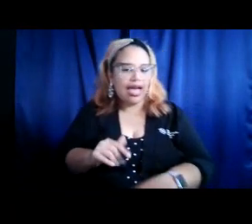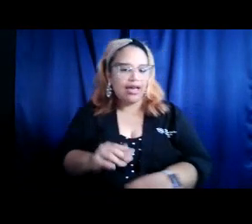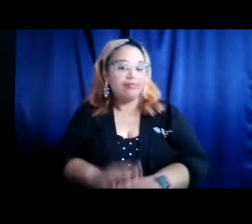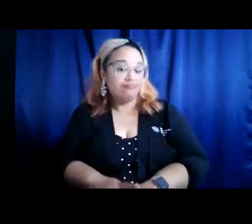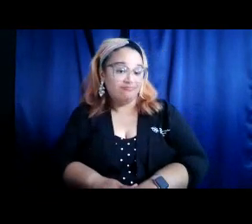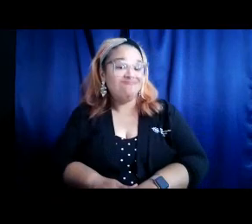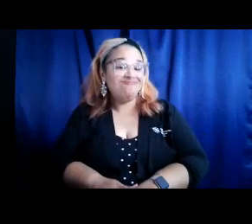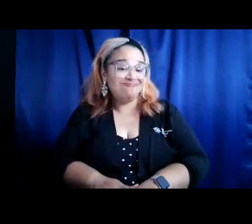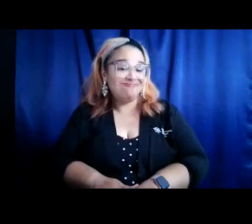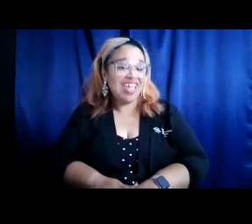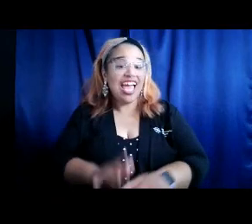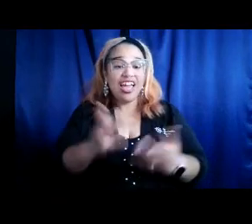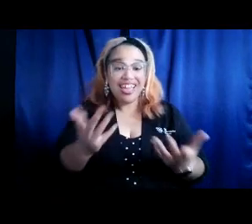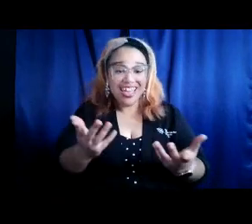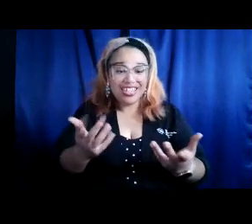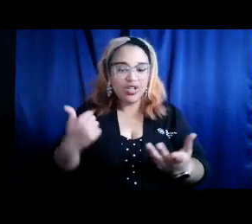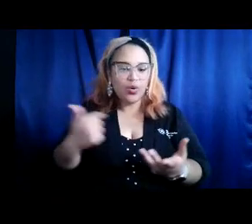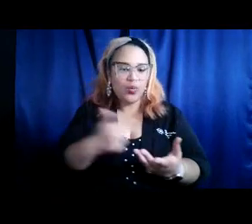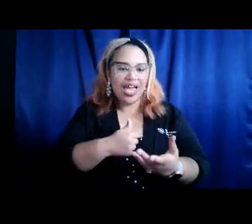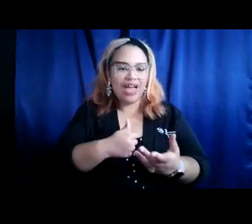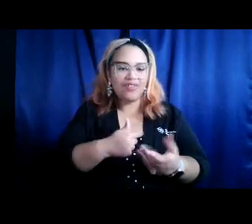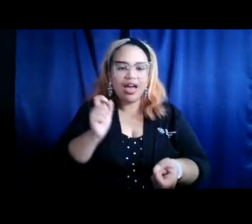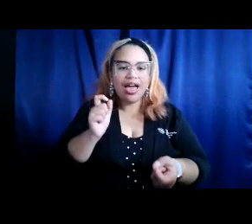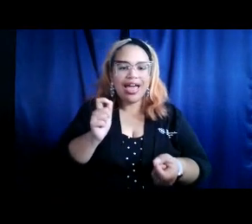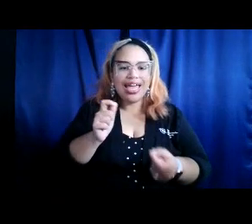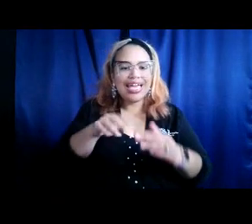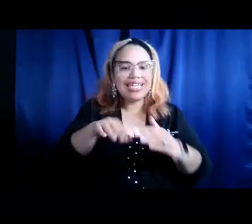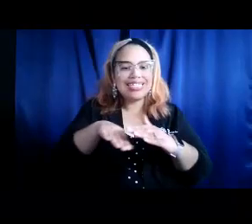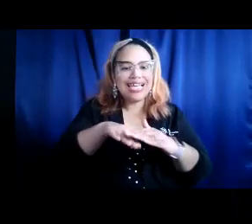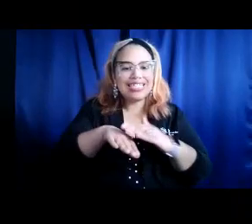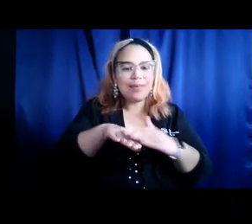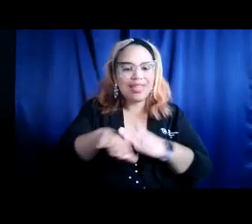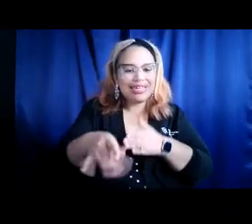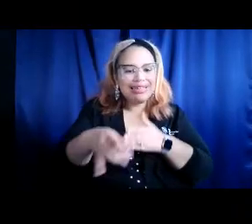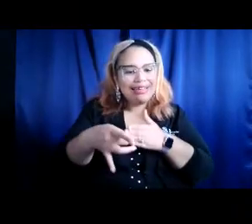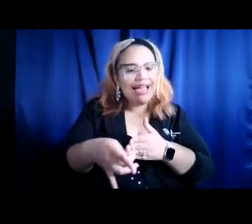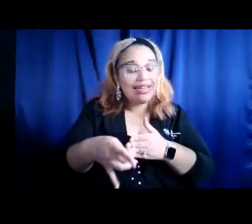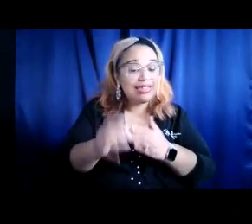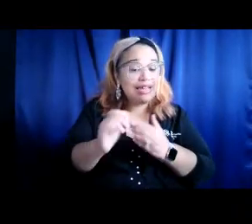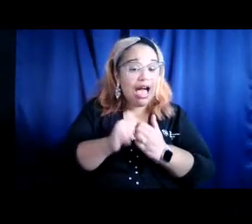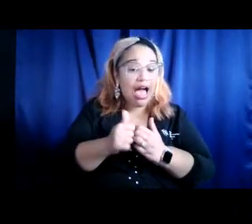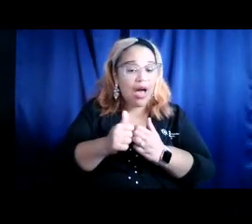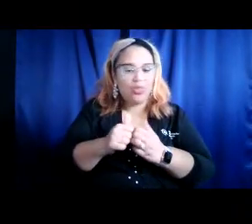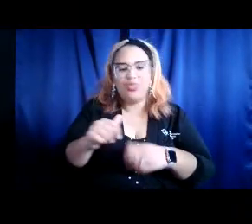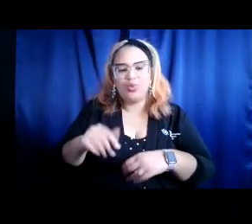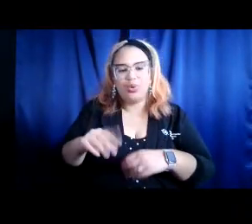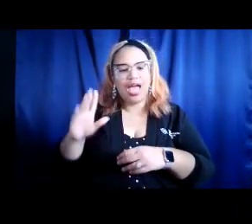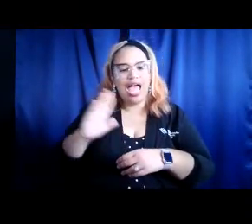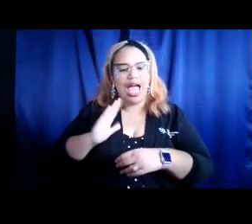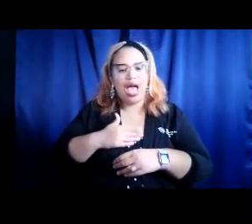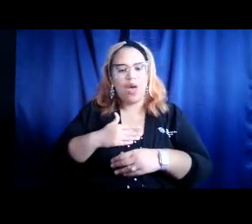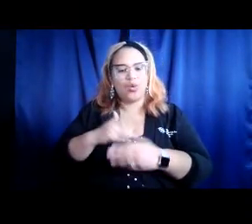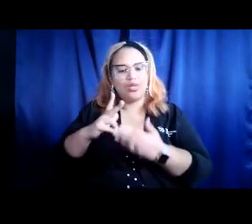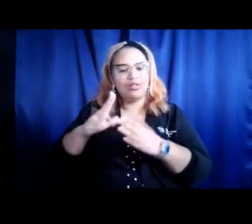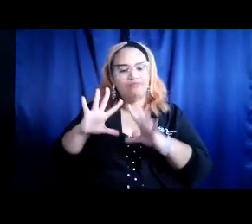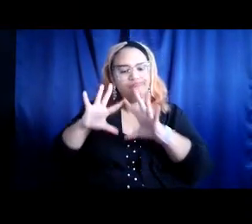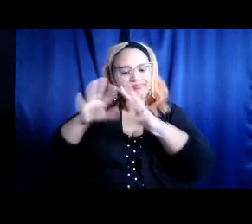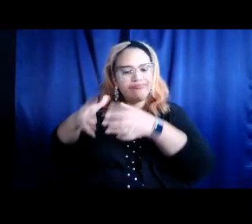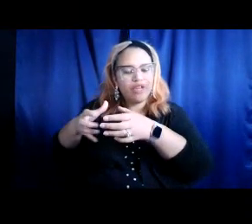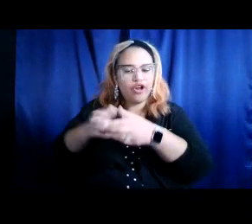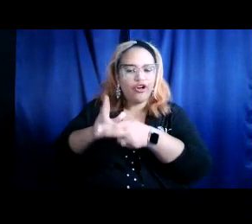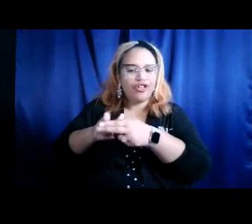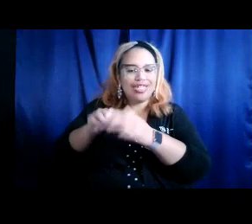and digital accessibility improvements. You can find your region's business relations team by